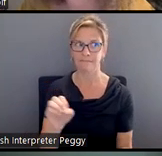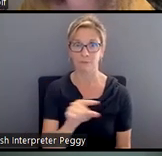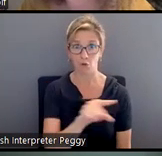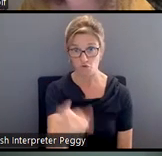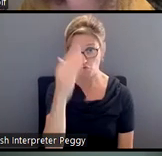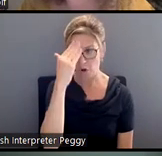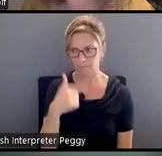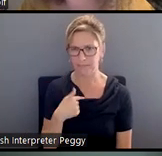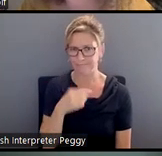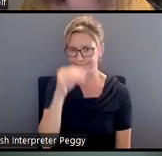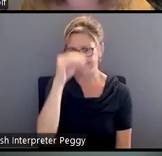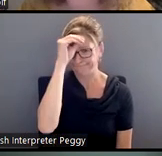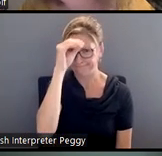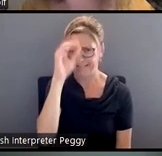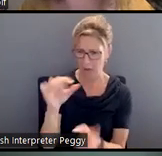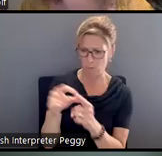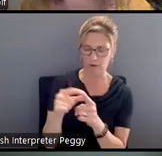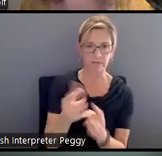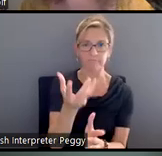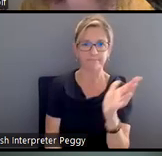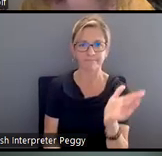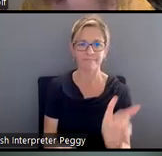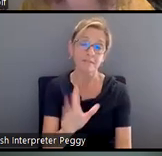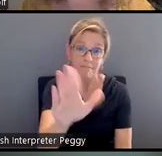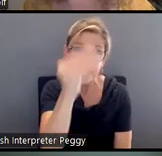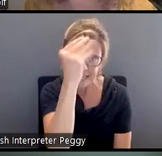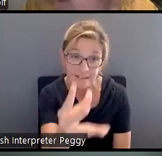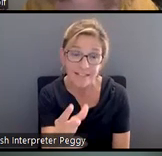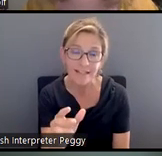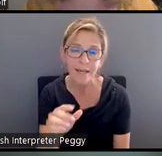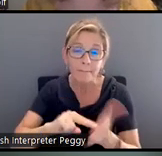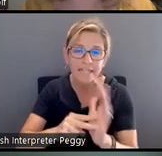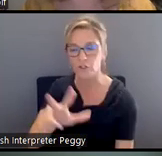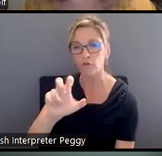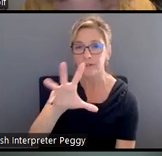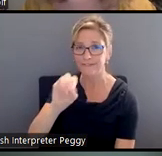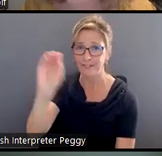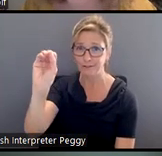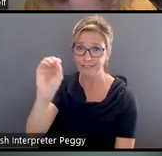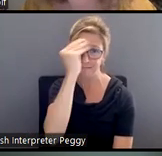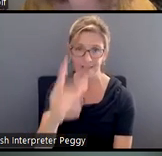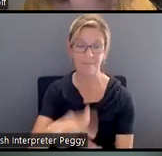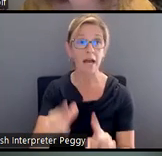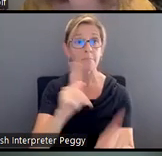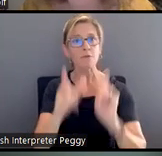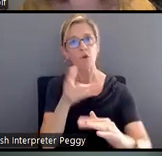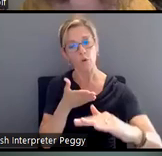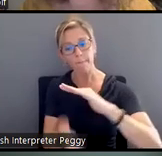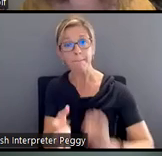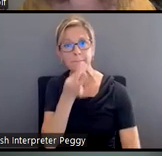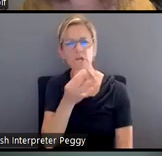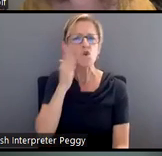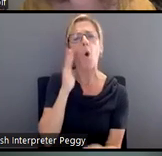it's 350 degrees Fahrenheit, just as an aside, if you're ever in that position. I guess people who bake a lot know that.